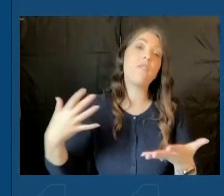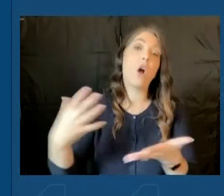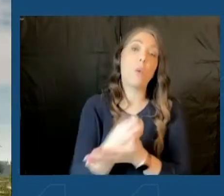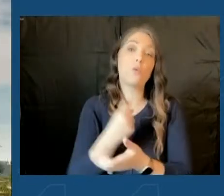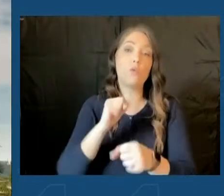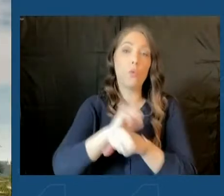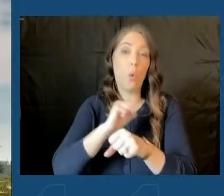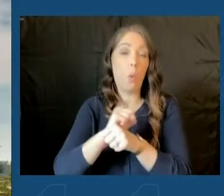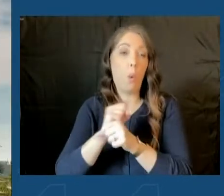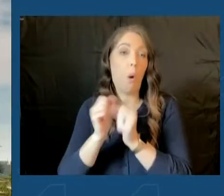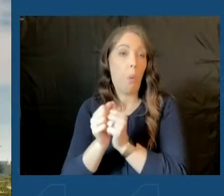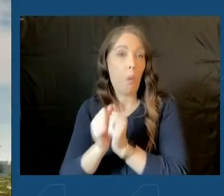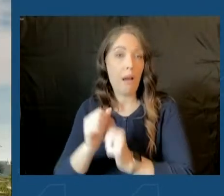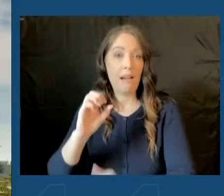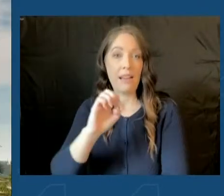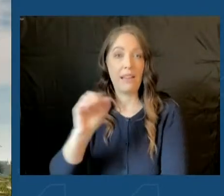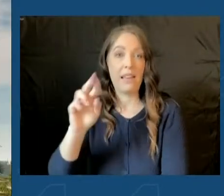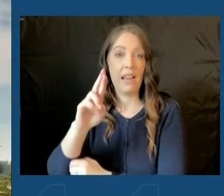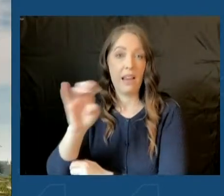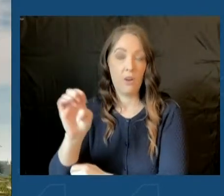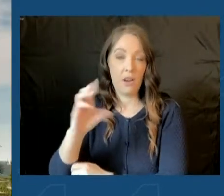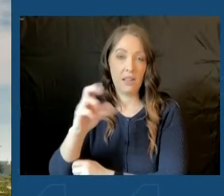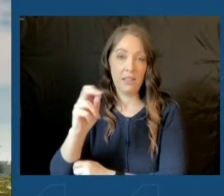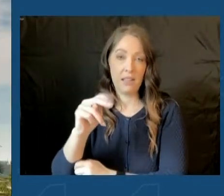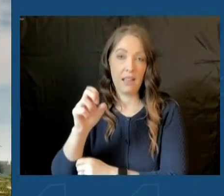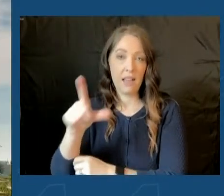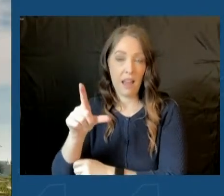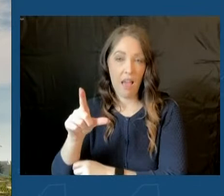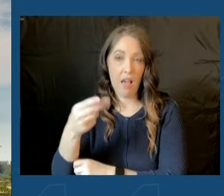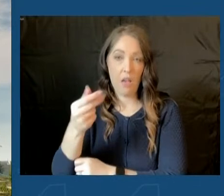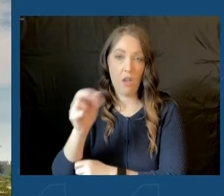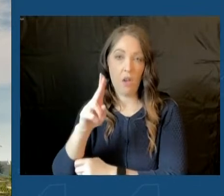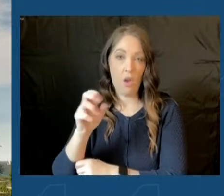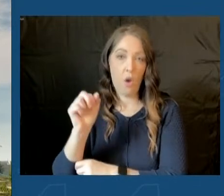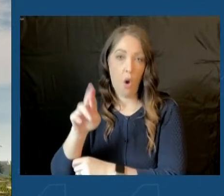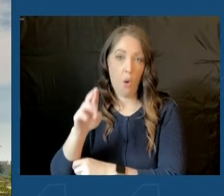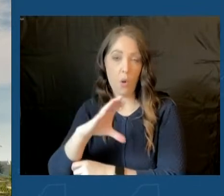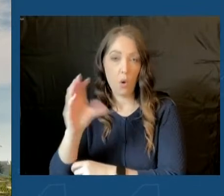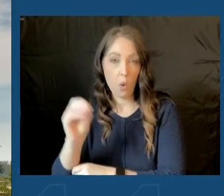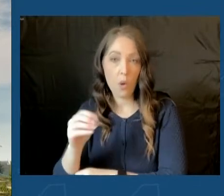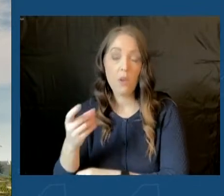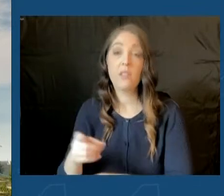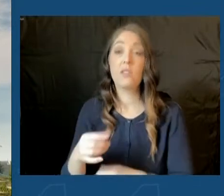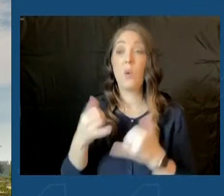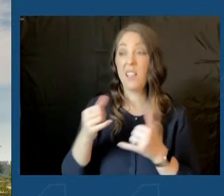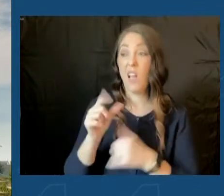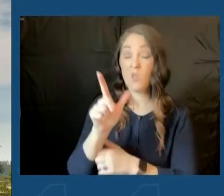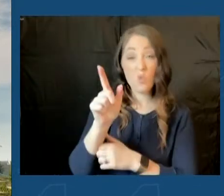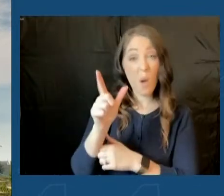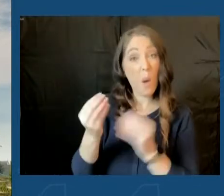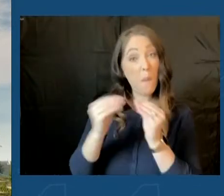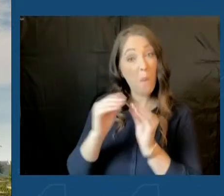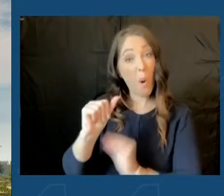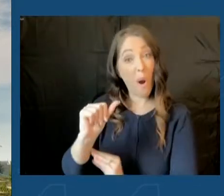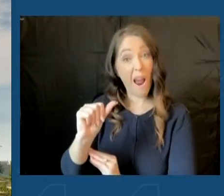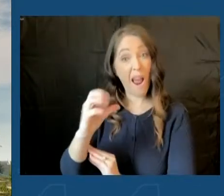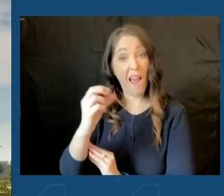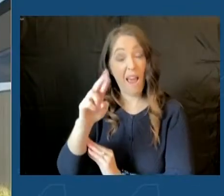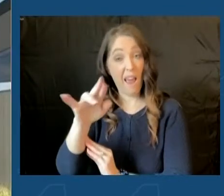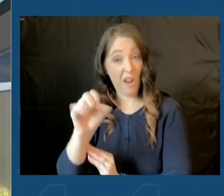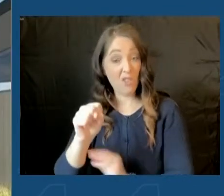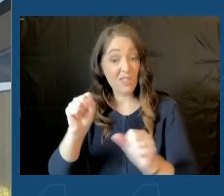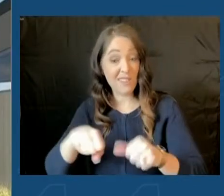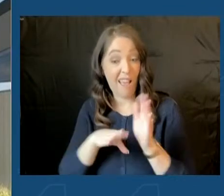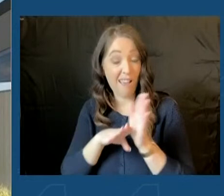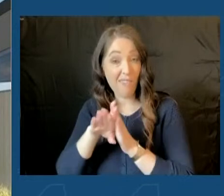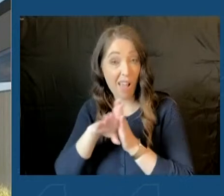Harbor Corporation and restore over 21 more acres at Canal Side. Believe it or not, there's 21 more acres that can be developed, and 200 more